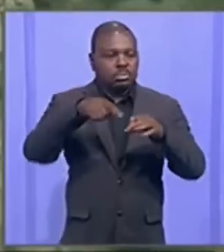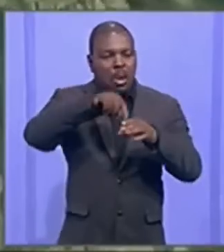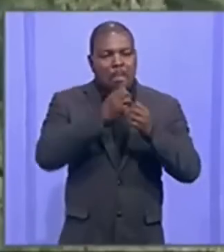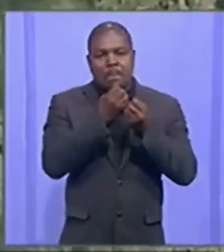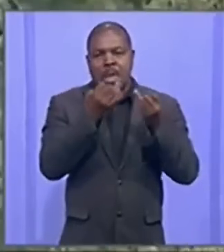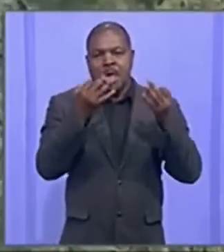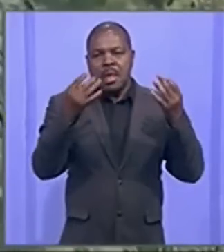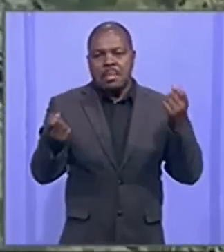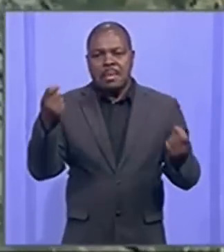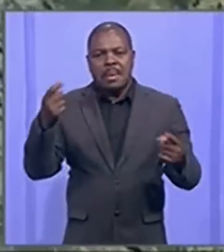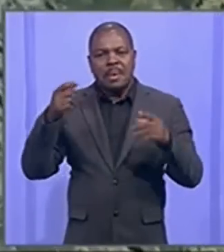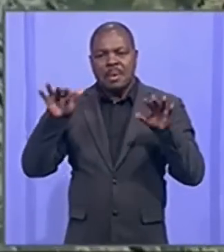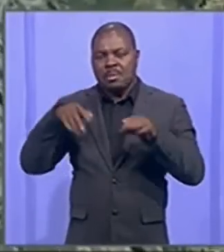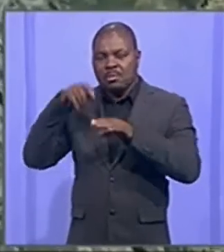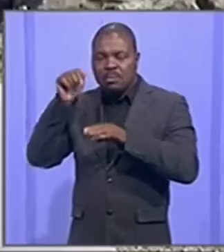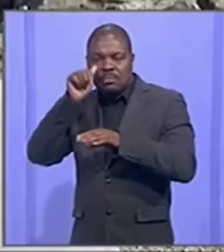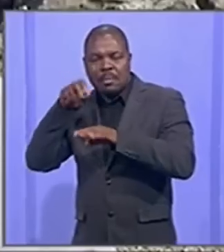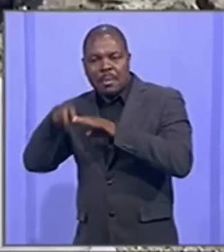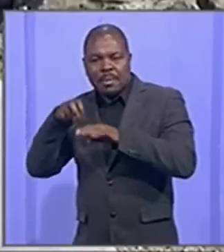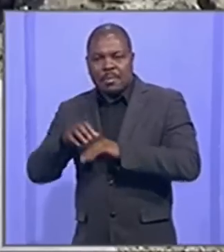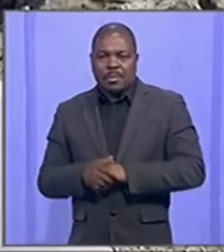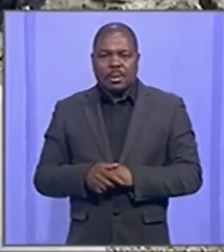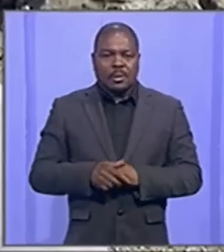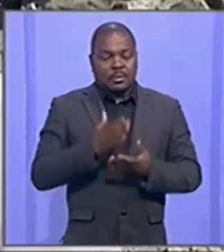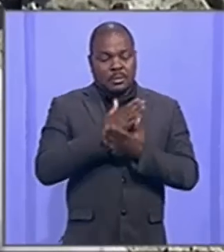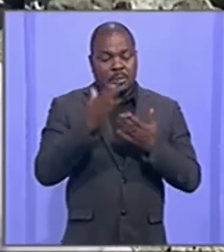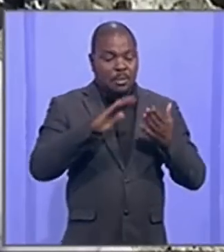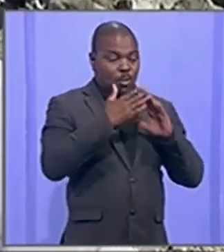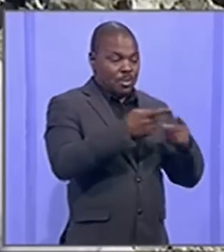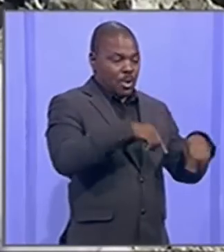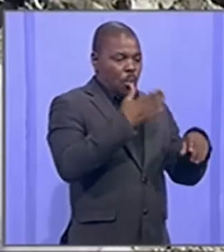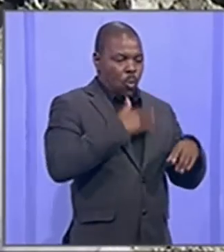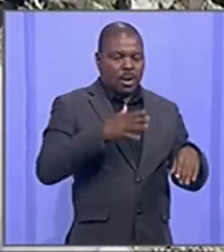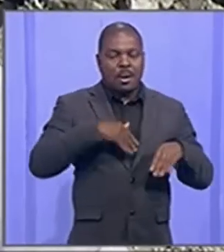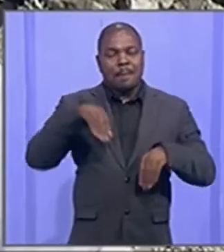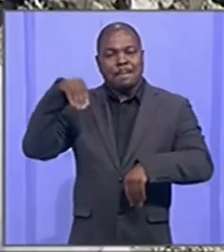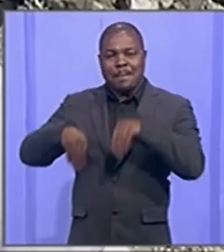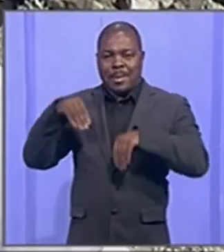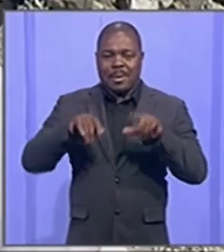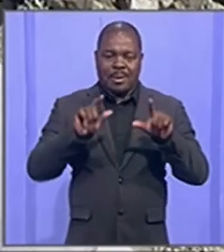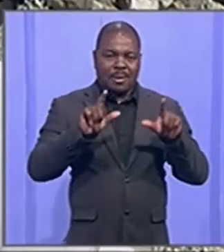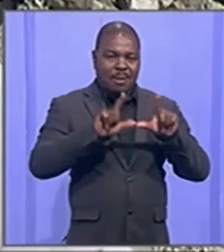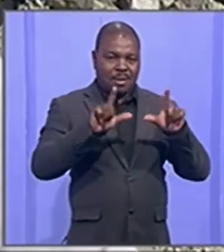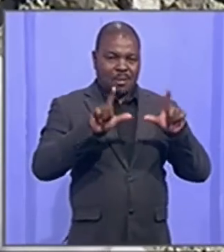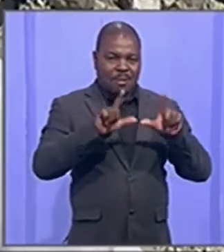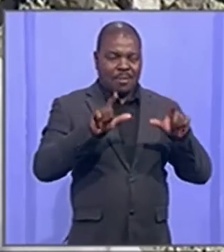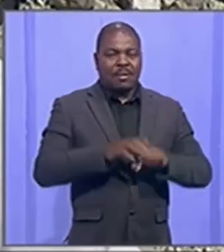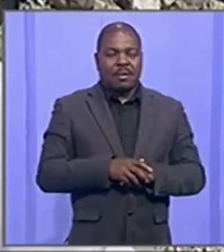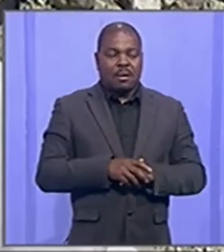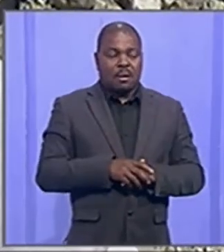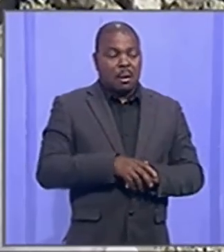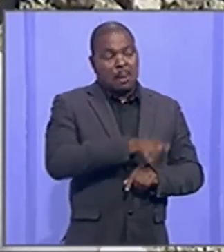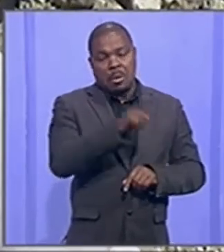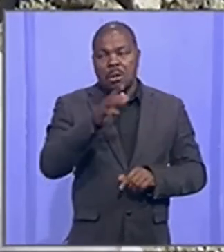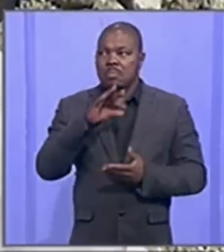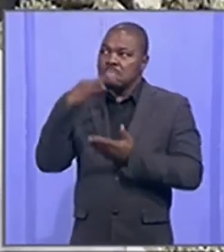oketsega. Go nnile le baagi ba neng ba batla di-permit mo e leng gore ga ba tshwanetse ba di-kry di-permit tseo